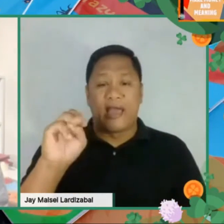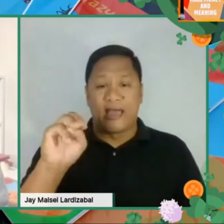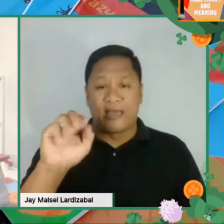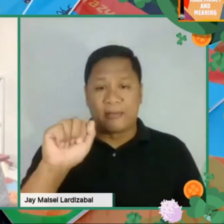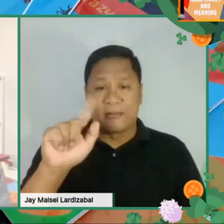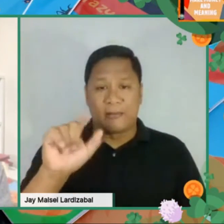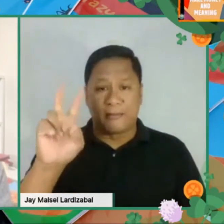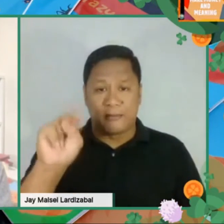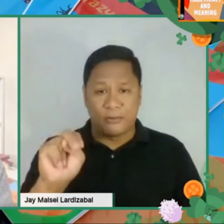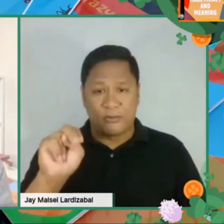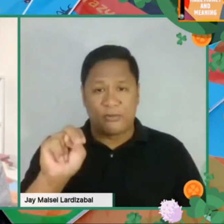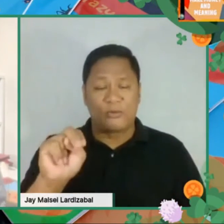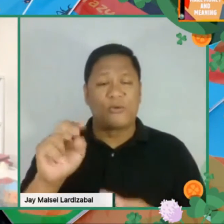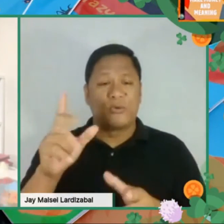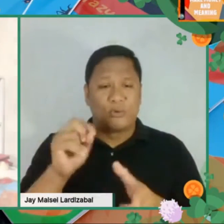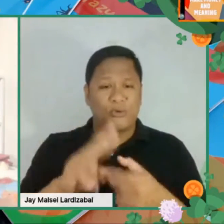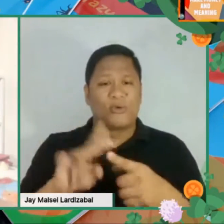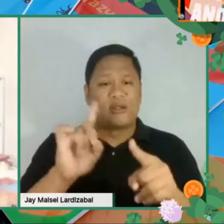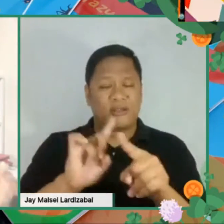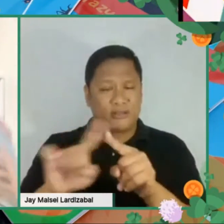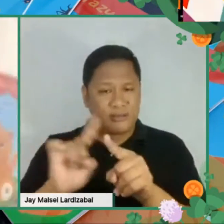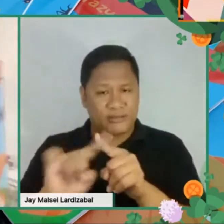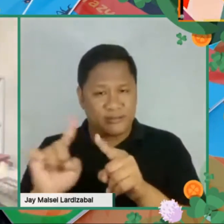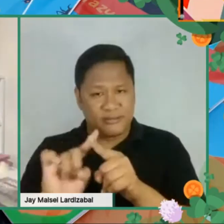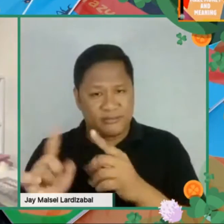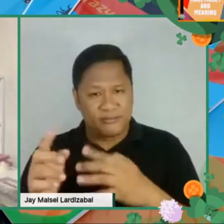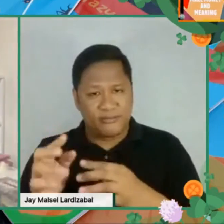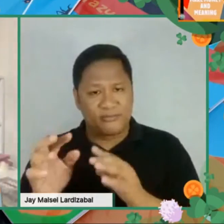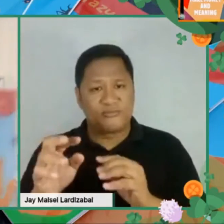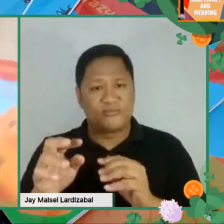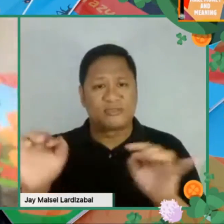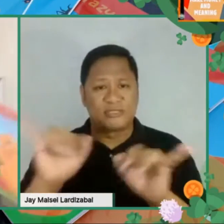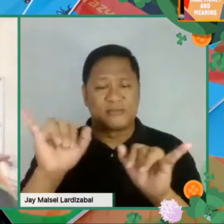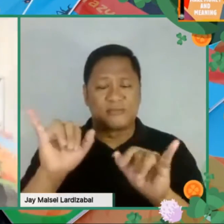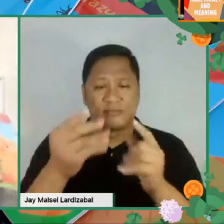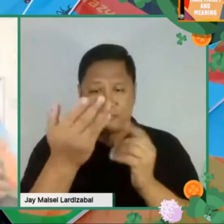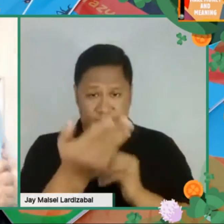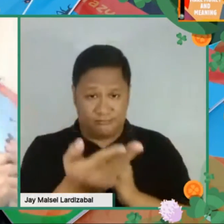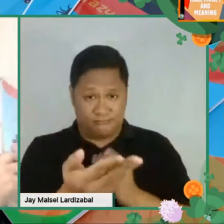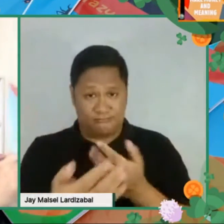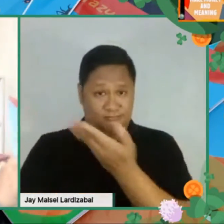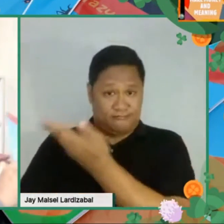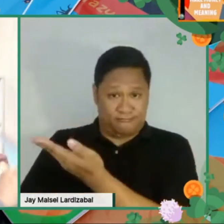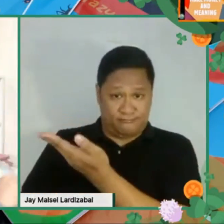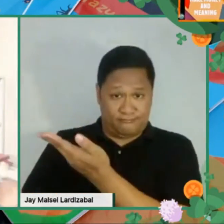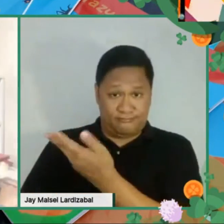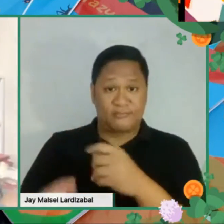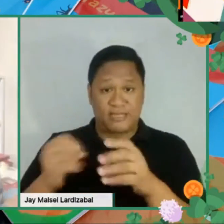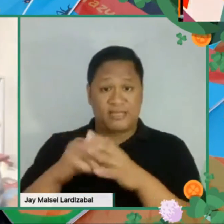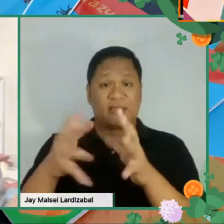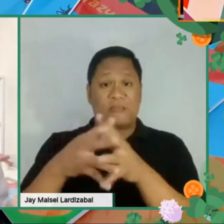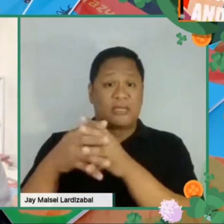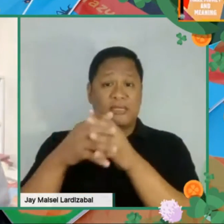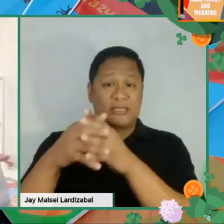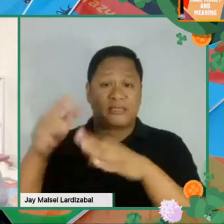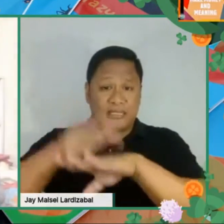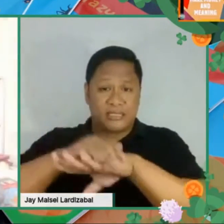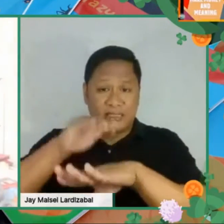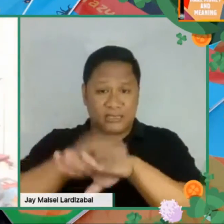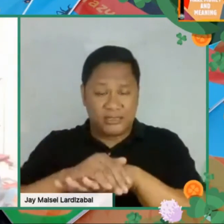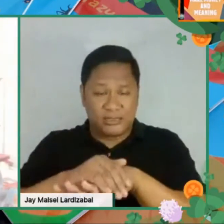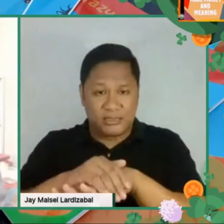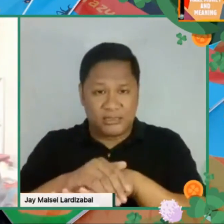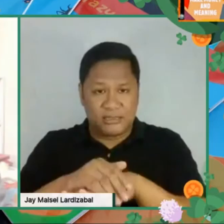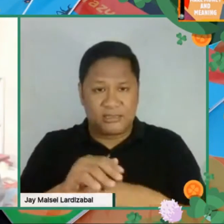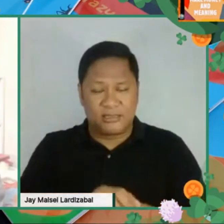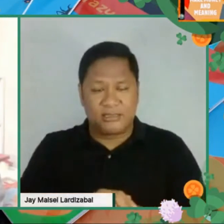also softcover format. So exactly like this, but in American English on